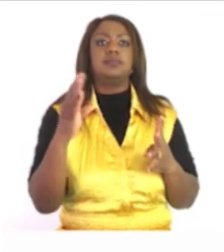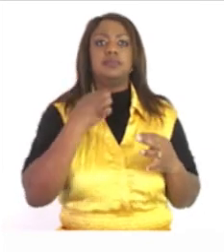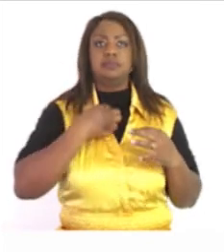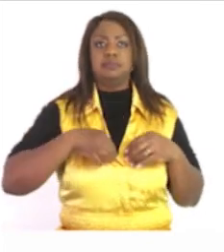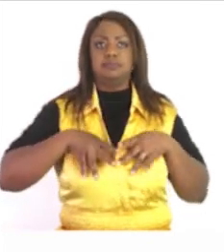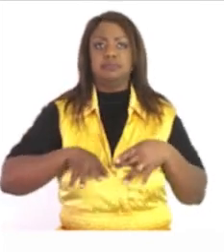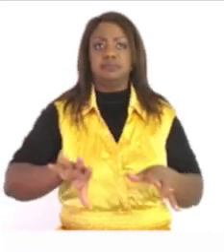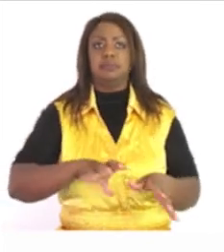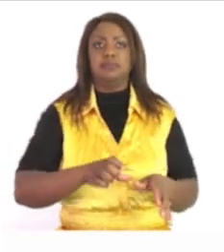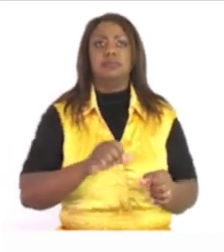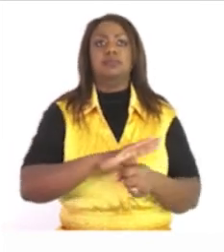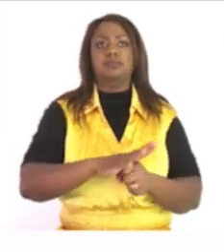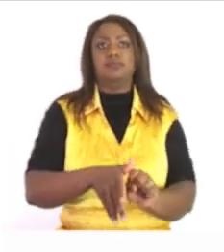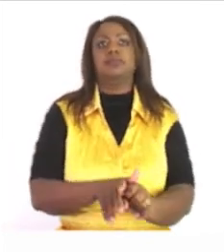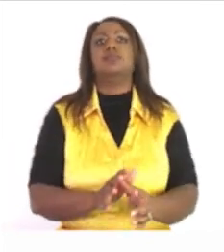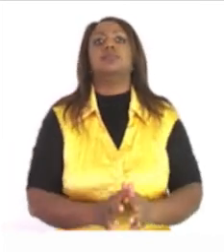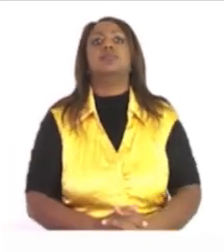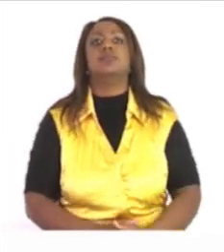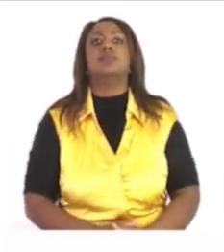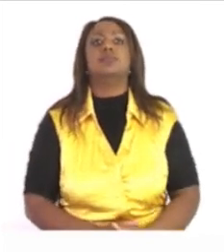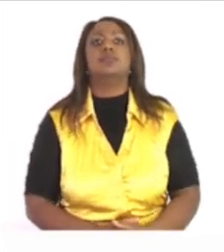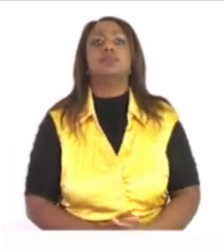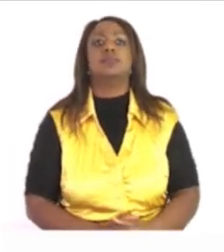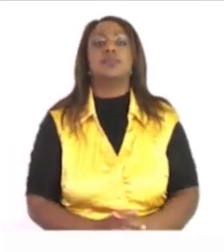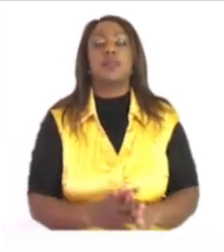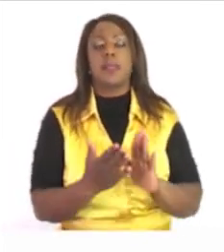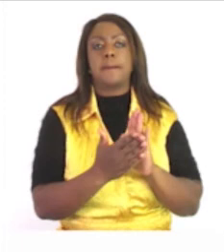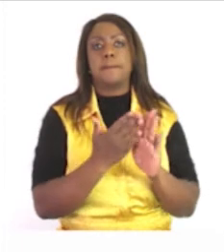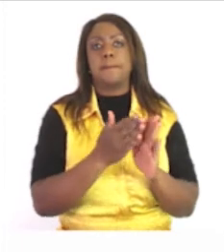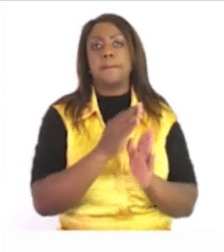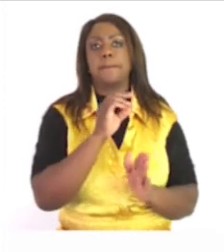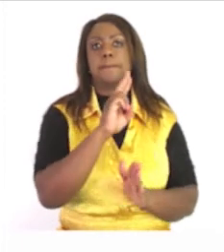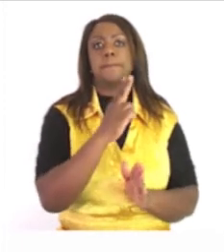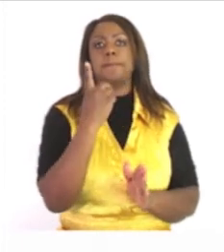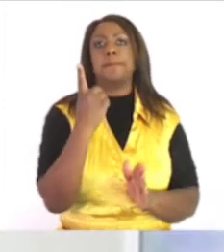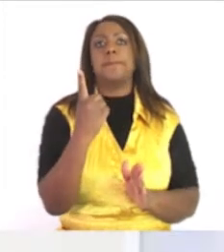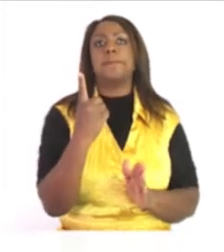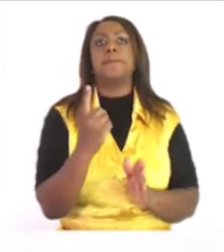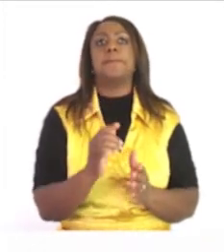as COVID-19. Let us all turn to page 21.